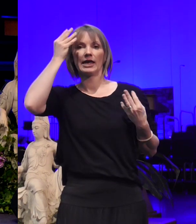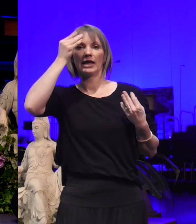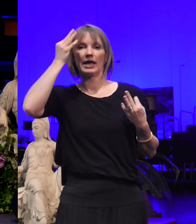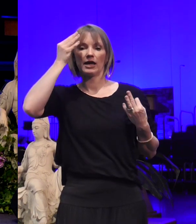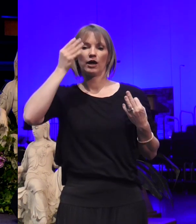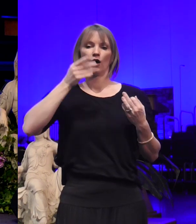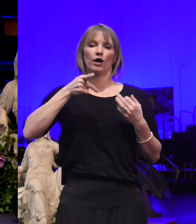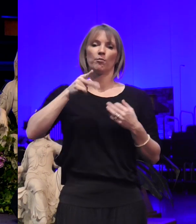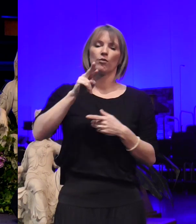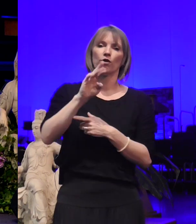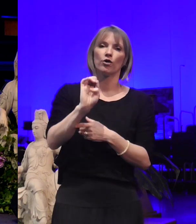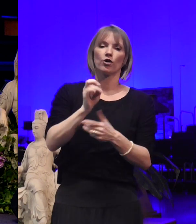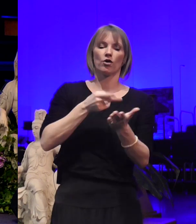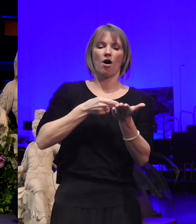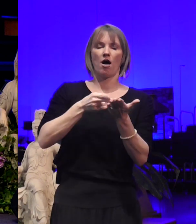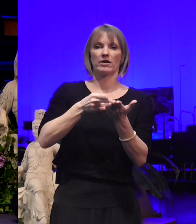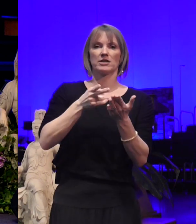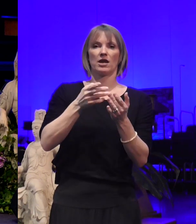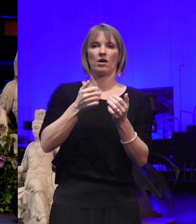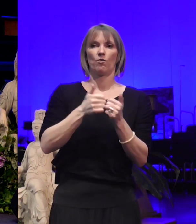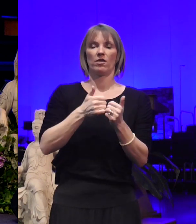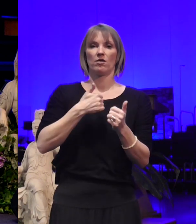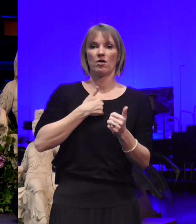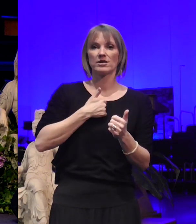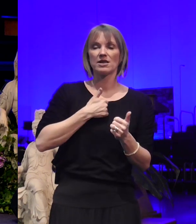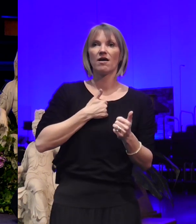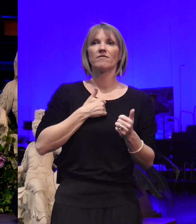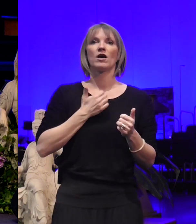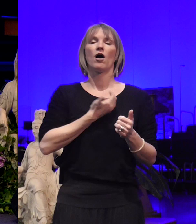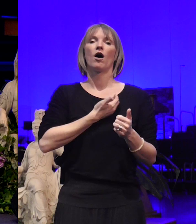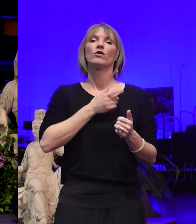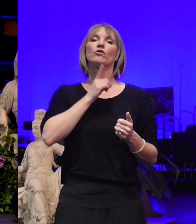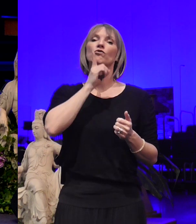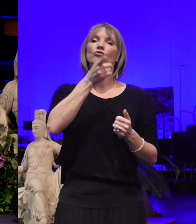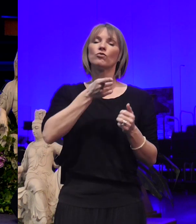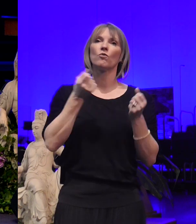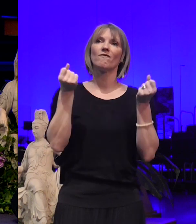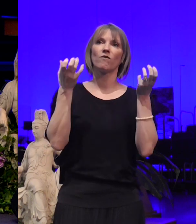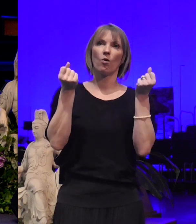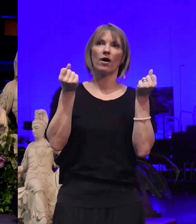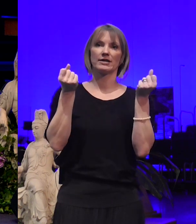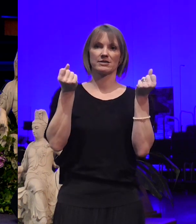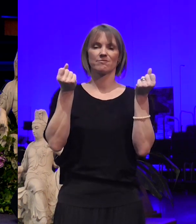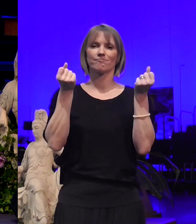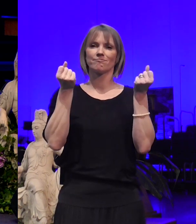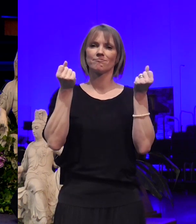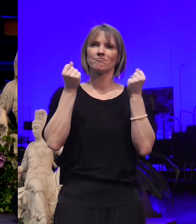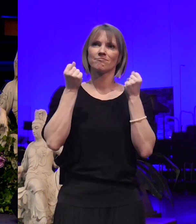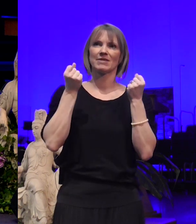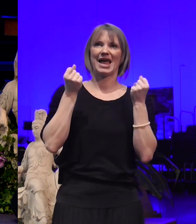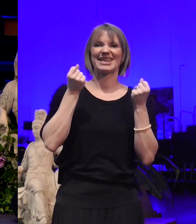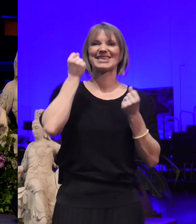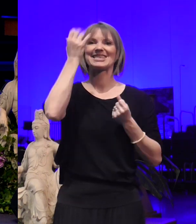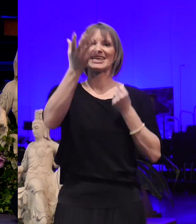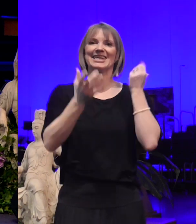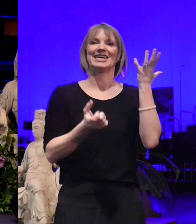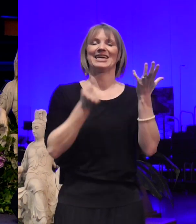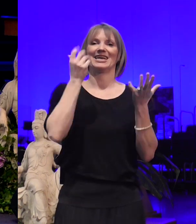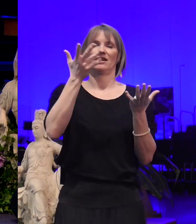pure honesty with ourselves, to allow our true voice to come forward and sing of the voice of